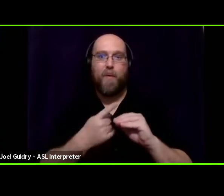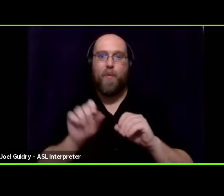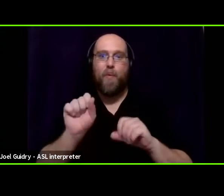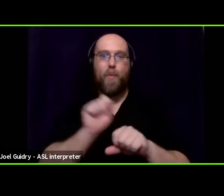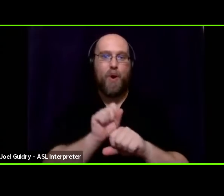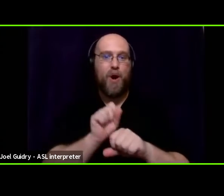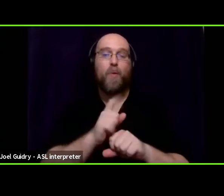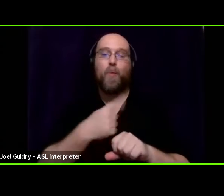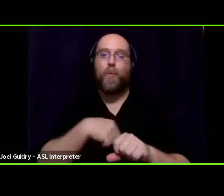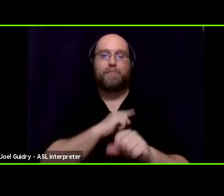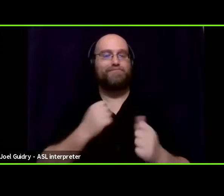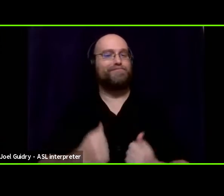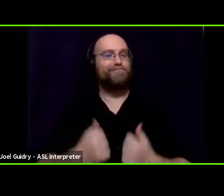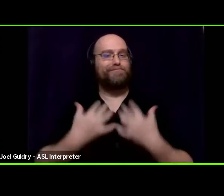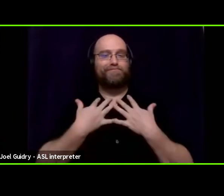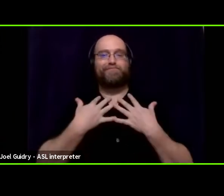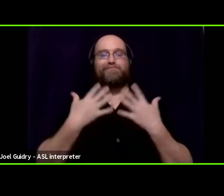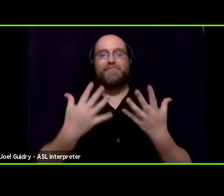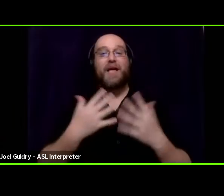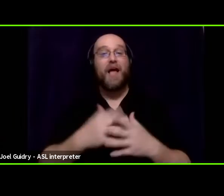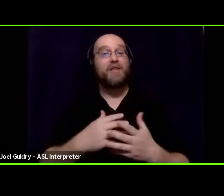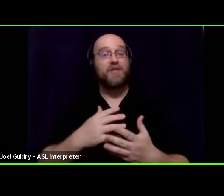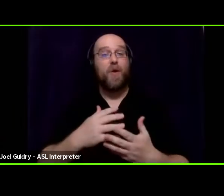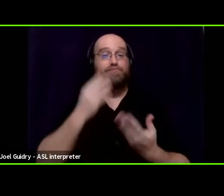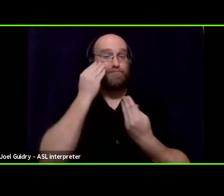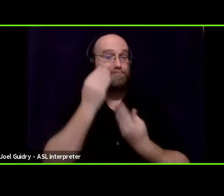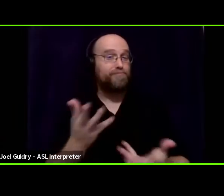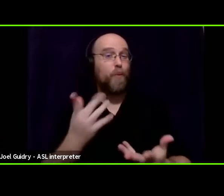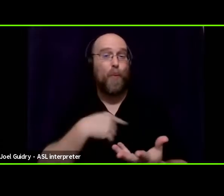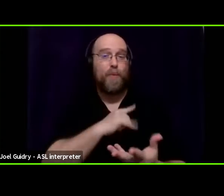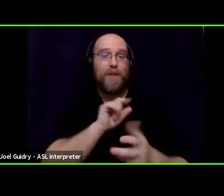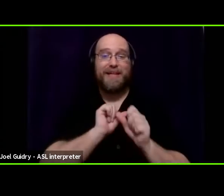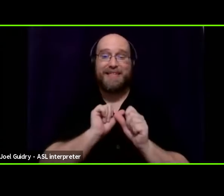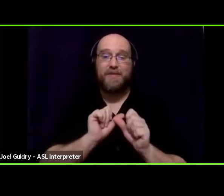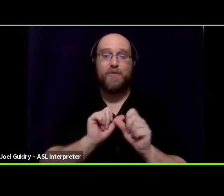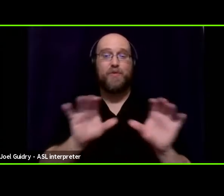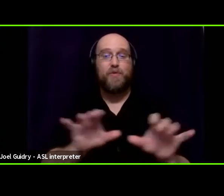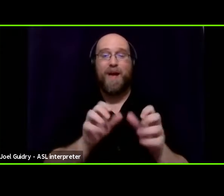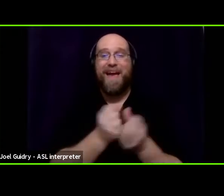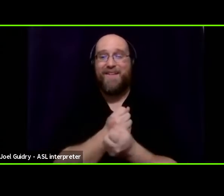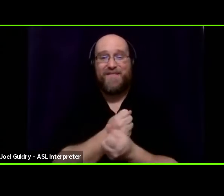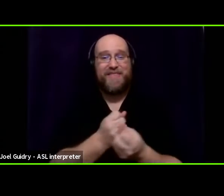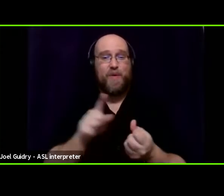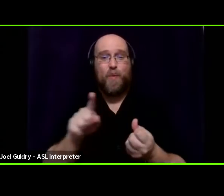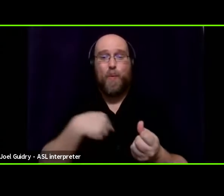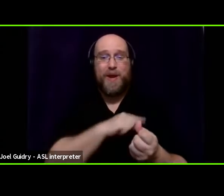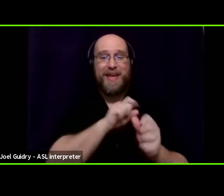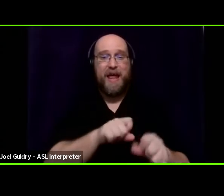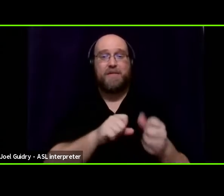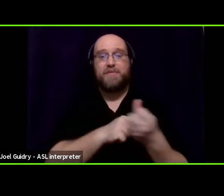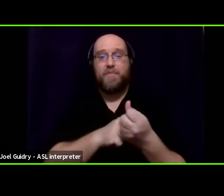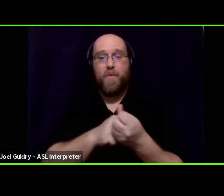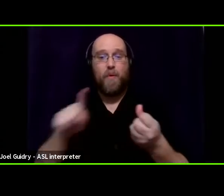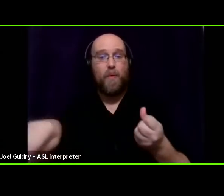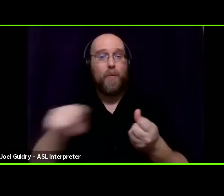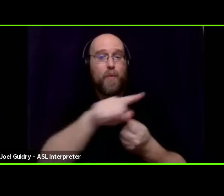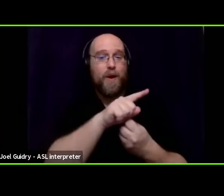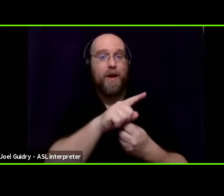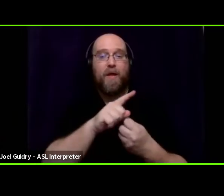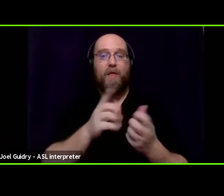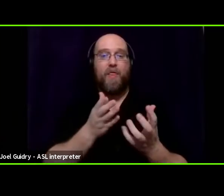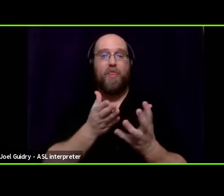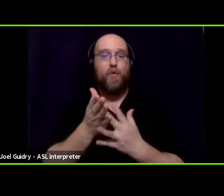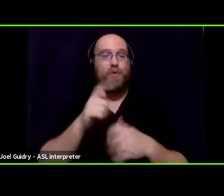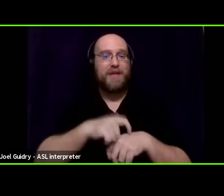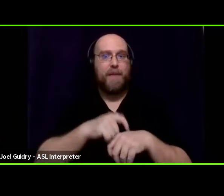that we're going to continue to do everything that we can to support you all through these uncertain times.